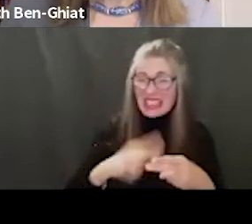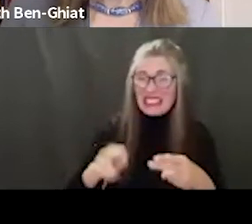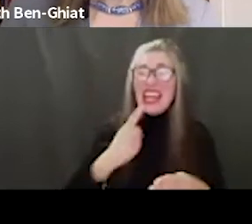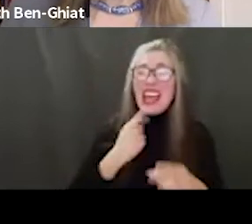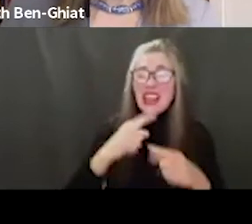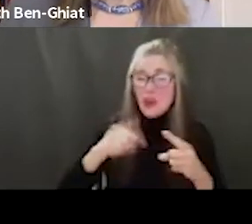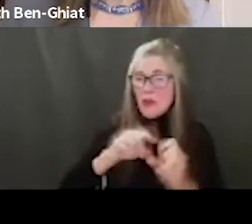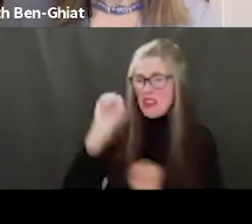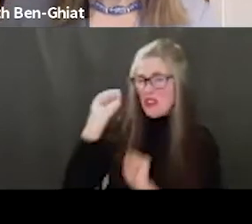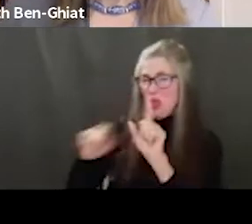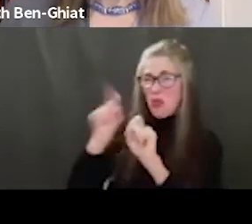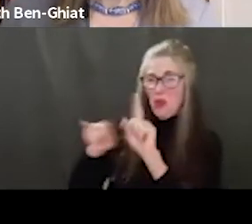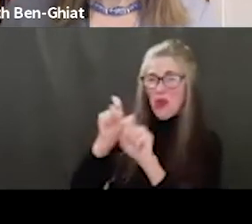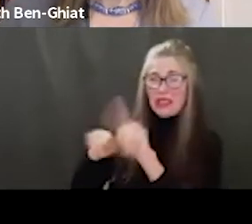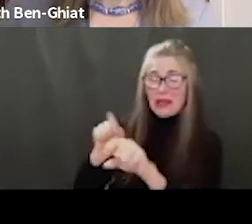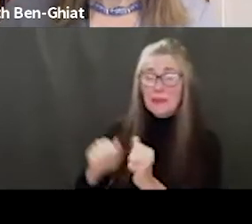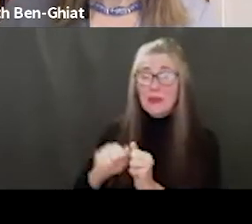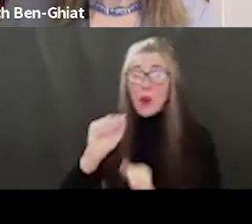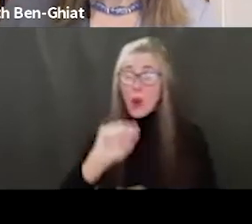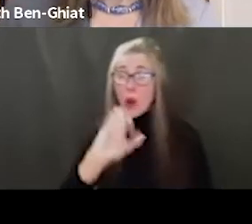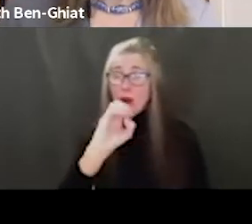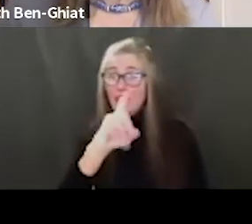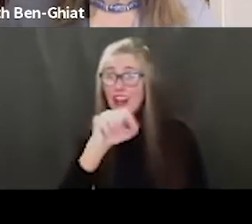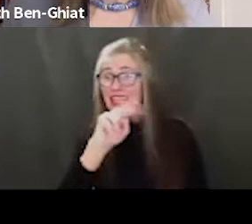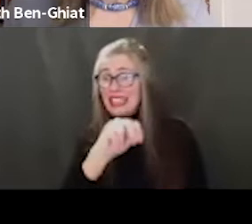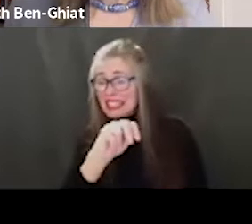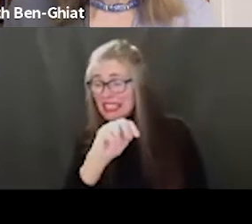of the Congo or Idi Amin of Uganda.